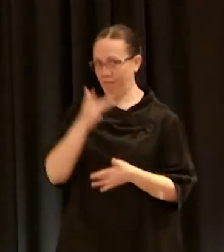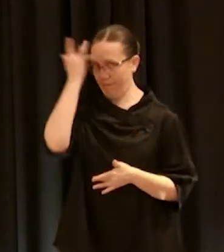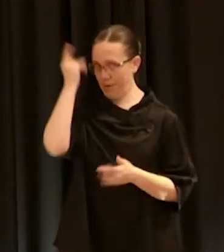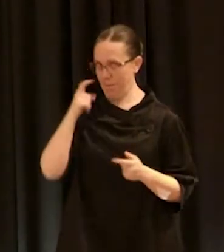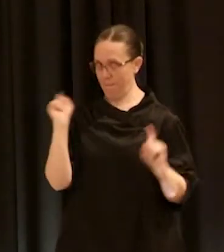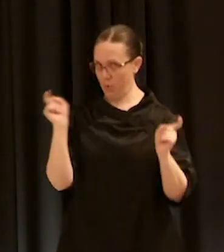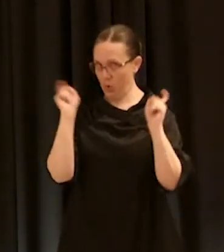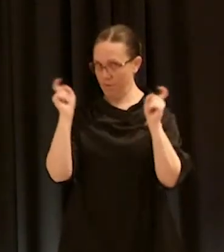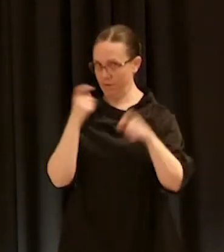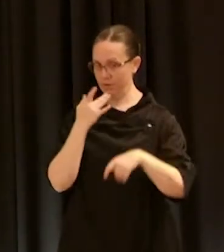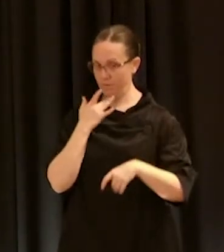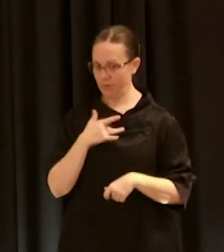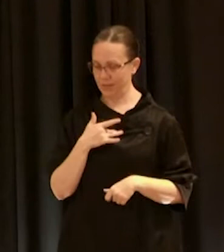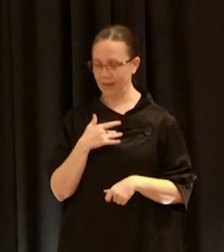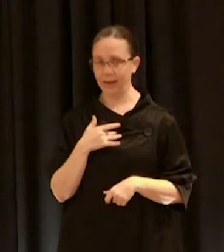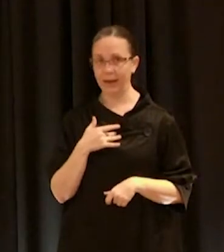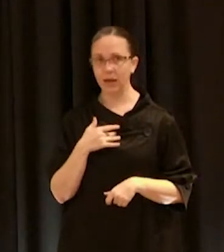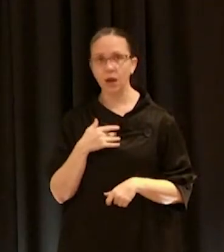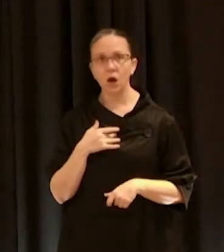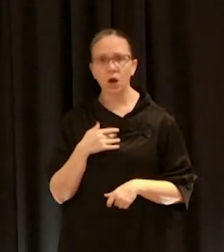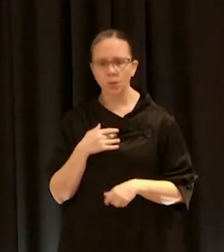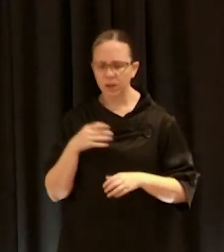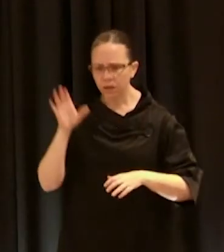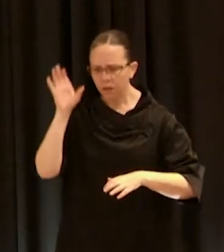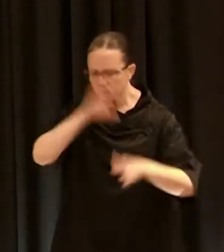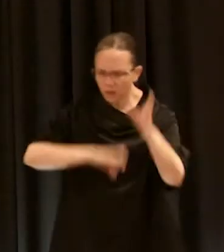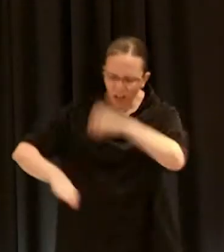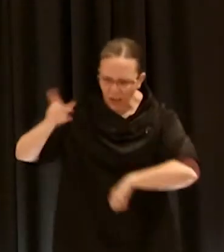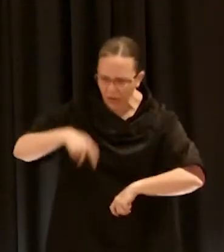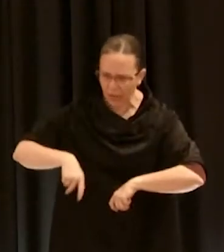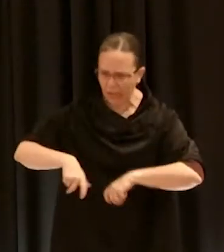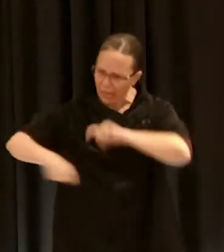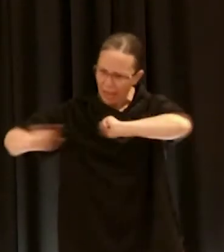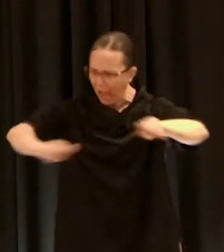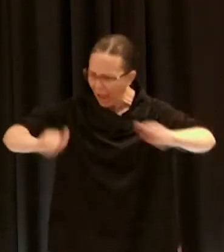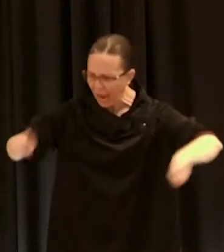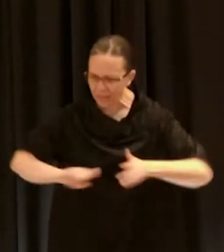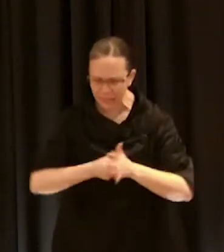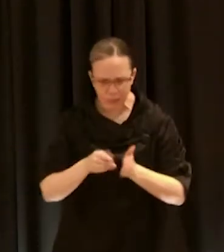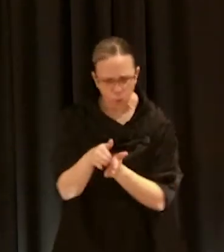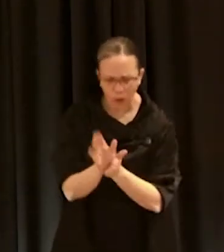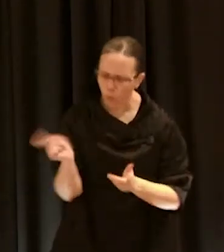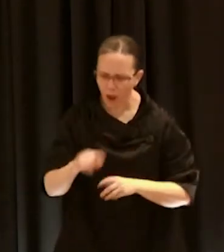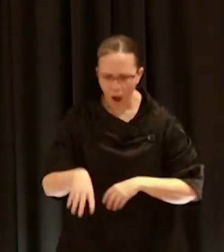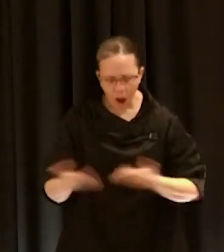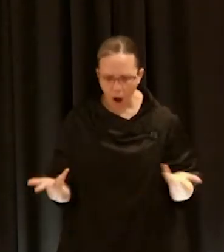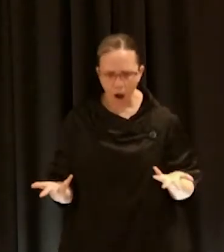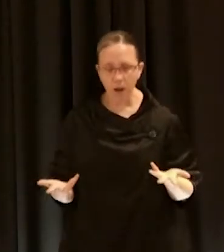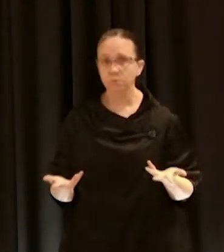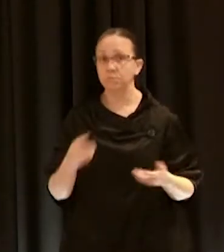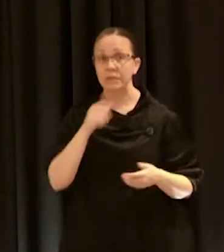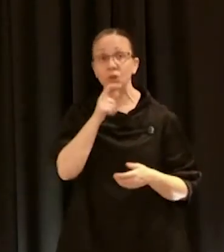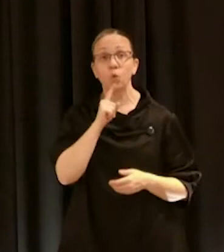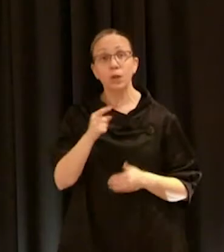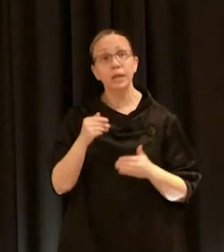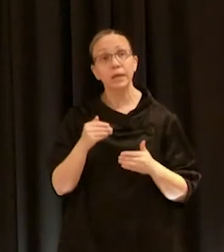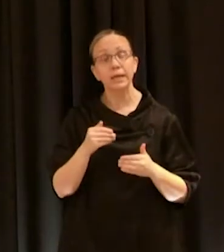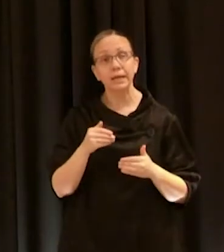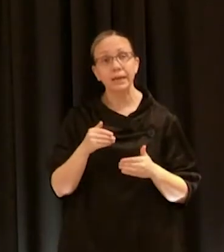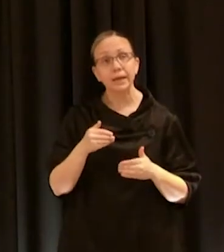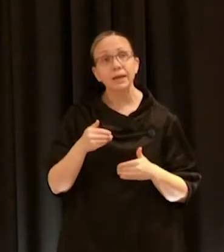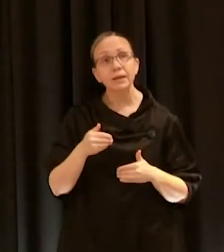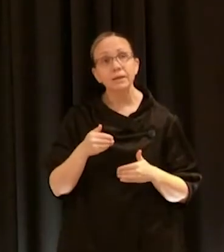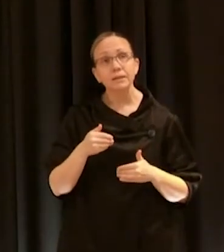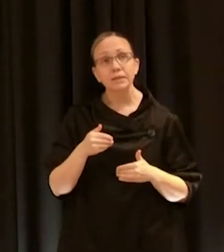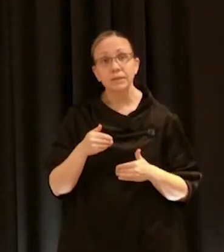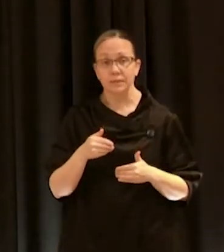the birthday or the anniversary. We turn the house upside down looking for a key or looking for a wallet. And we don't really move back